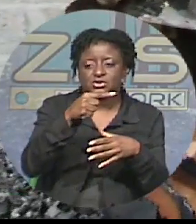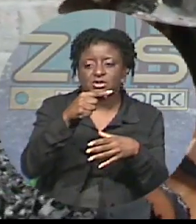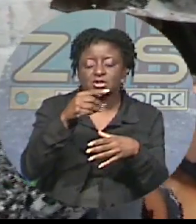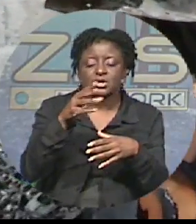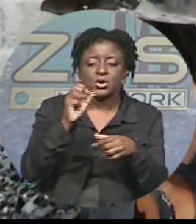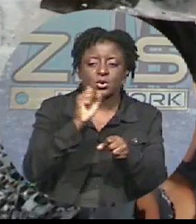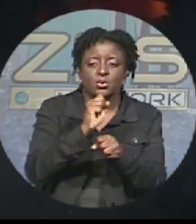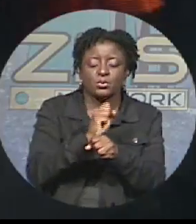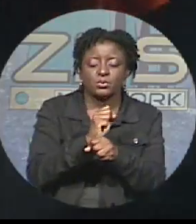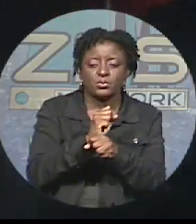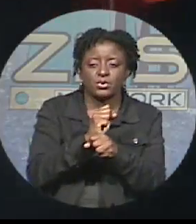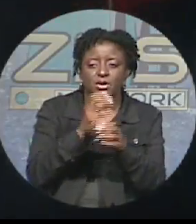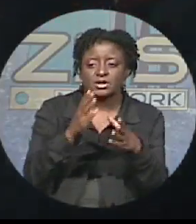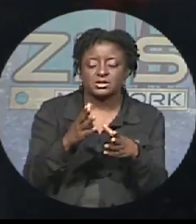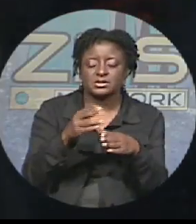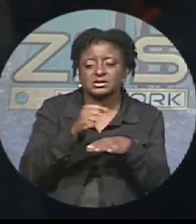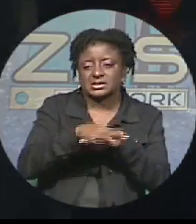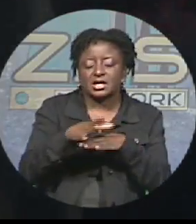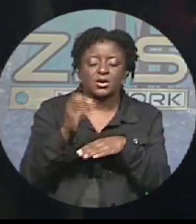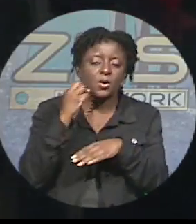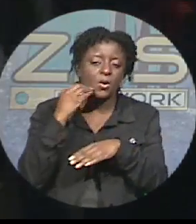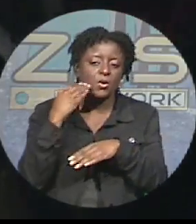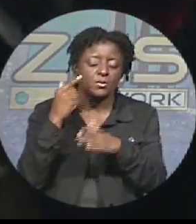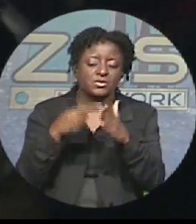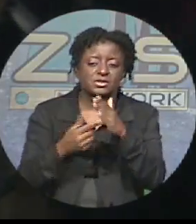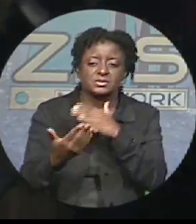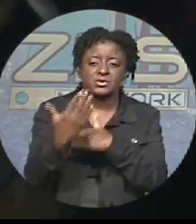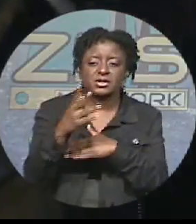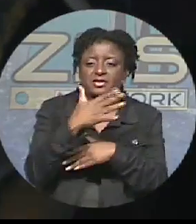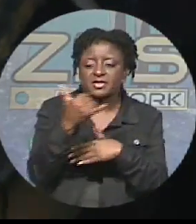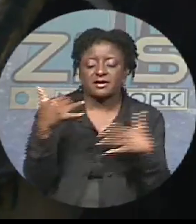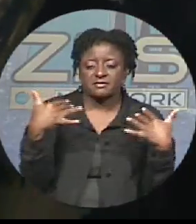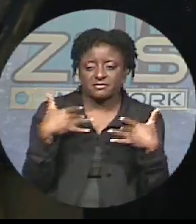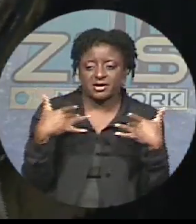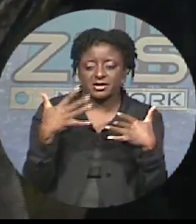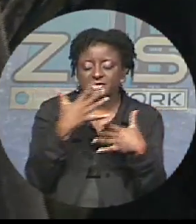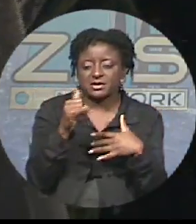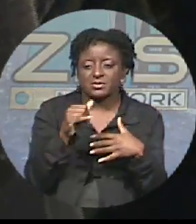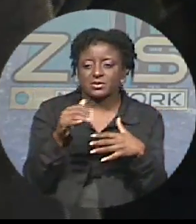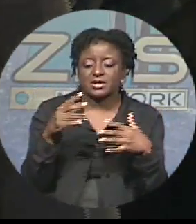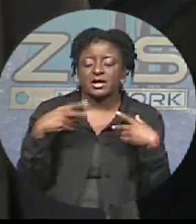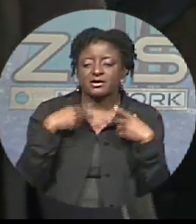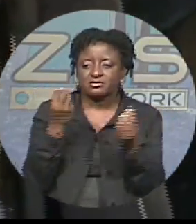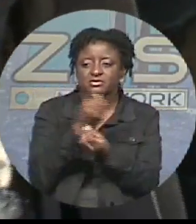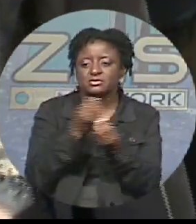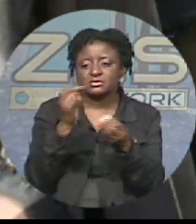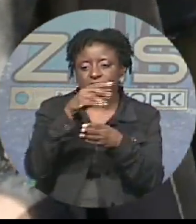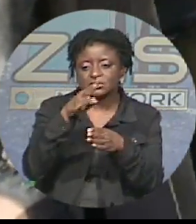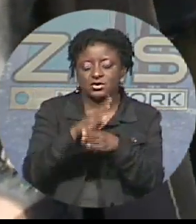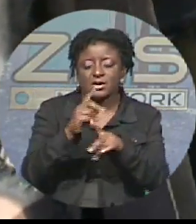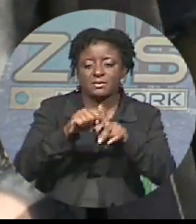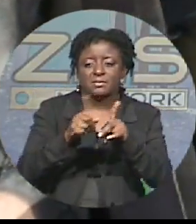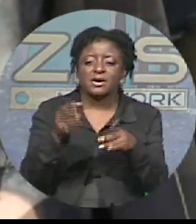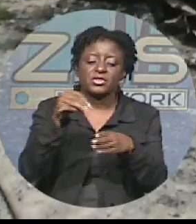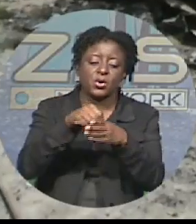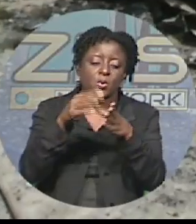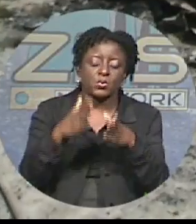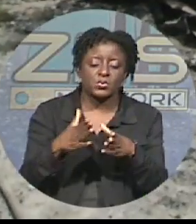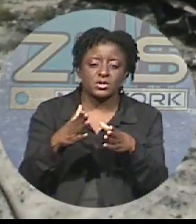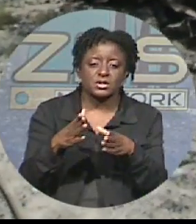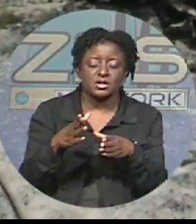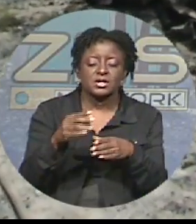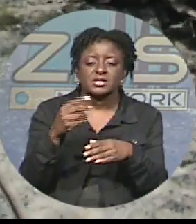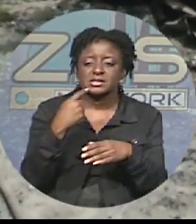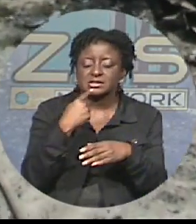interviewed were sent home this morning. They fear they'll join the unemployment line. However, the owner, Darren Ginns, assured ZNS News